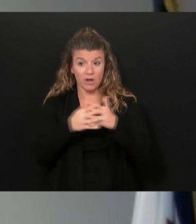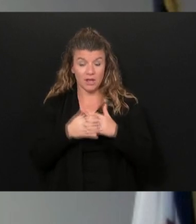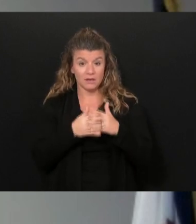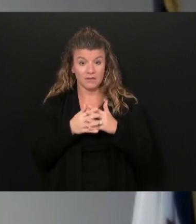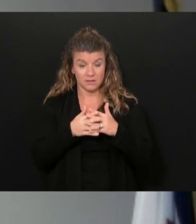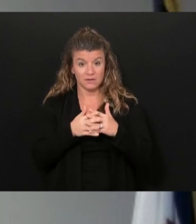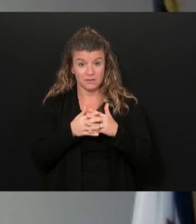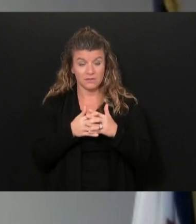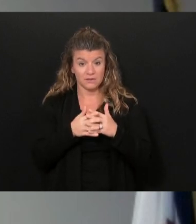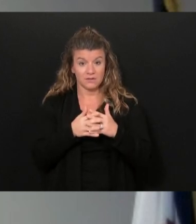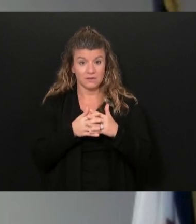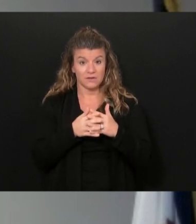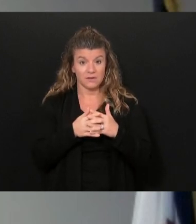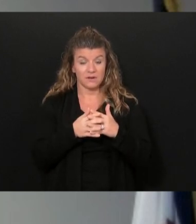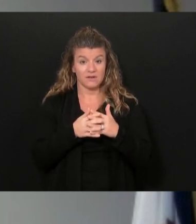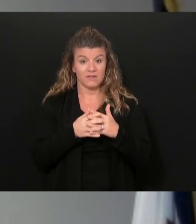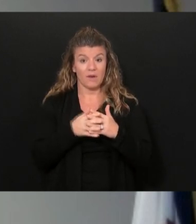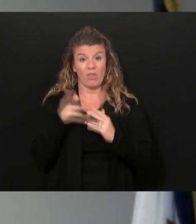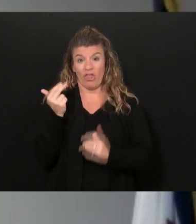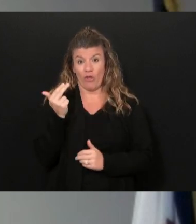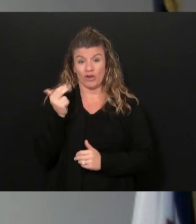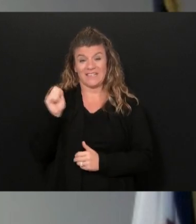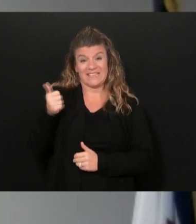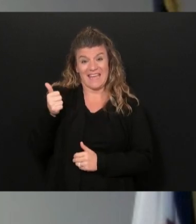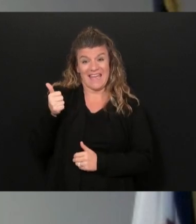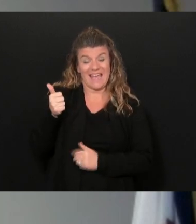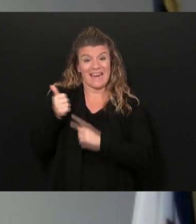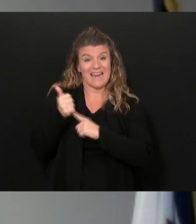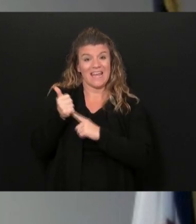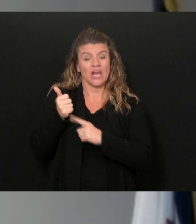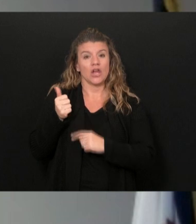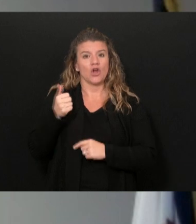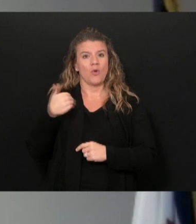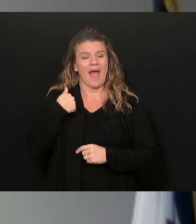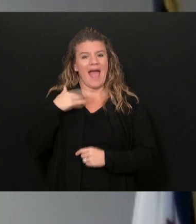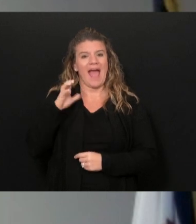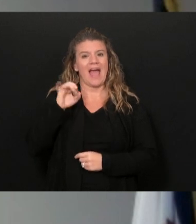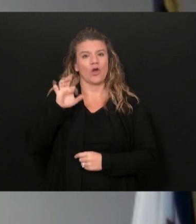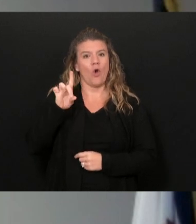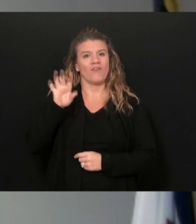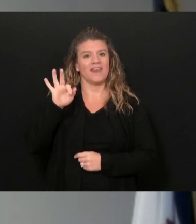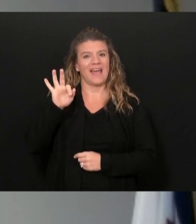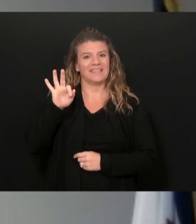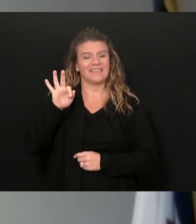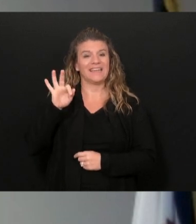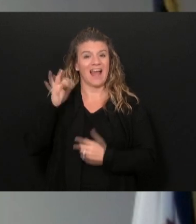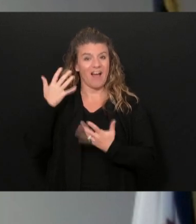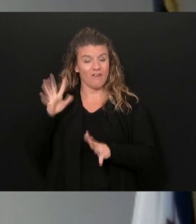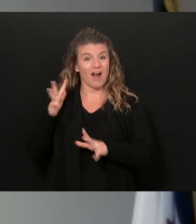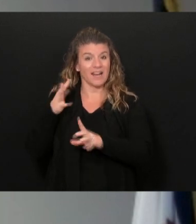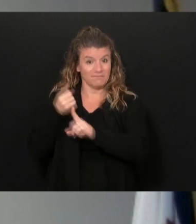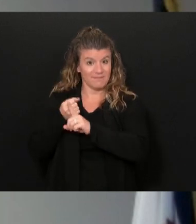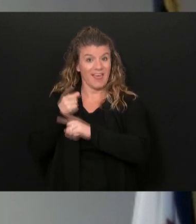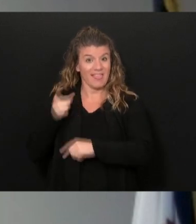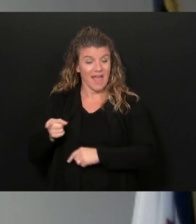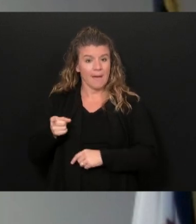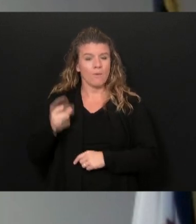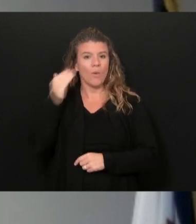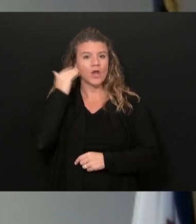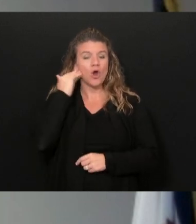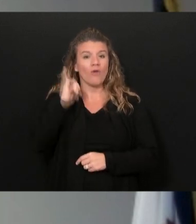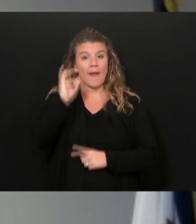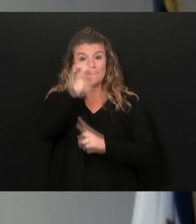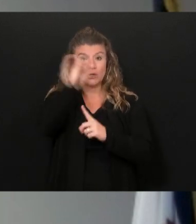the 10 individuals that have had COVID-19 in the state so far, and that the